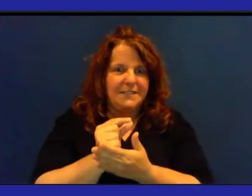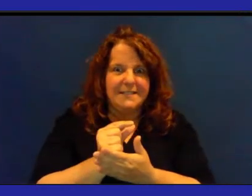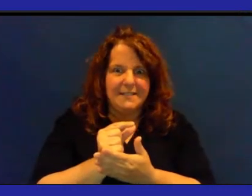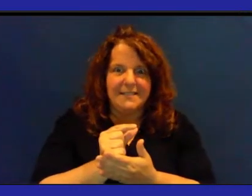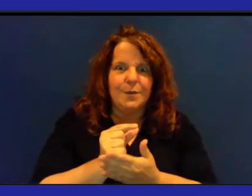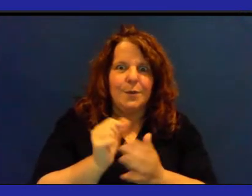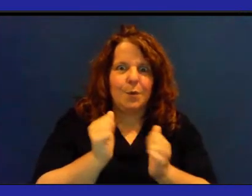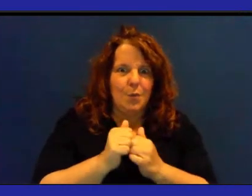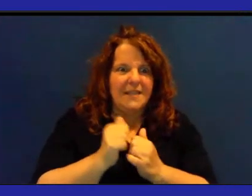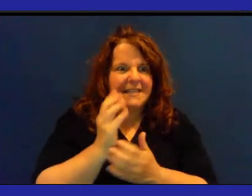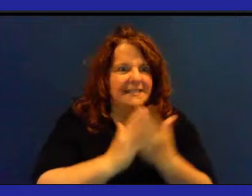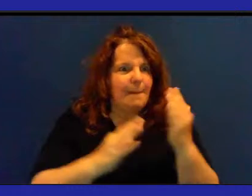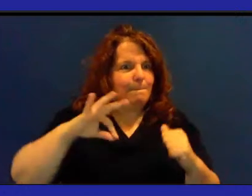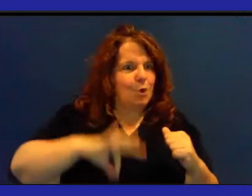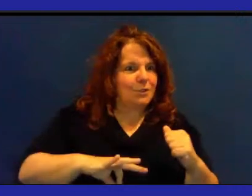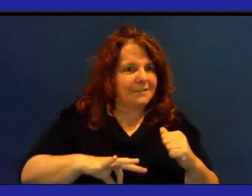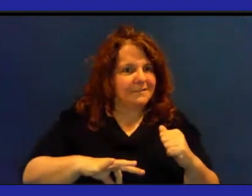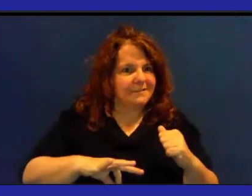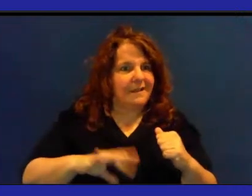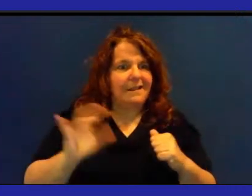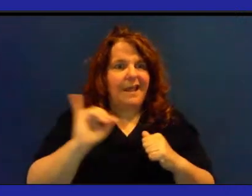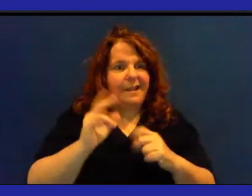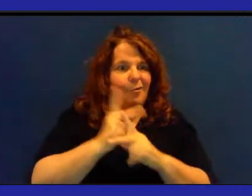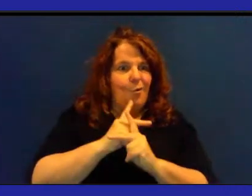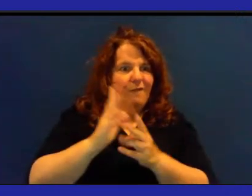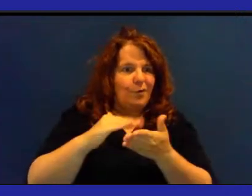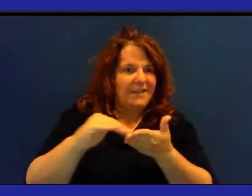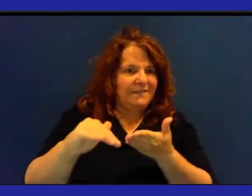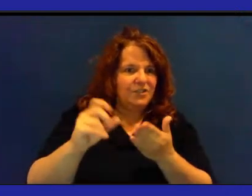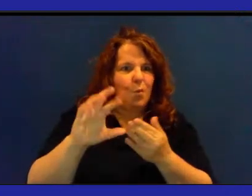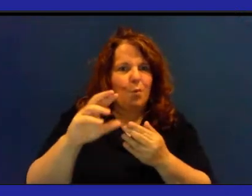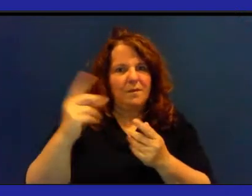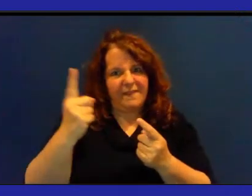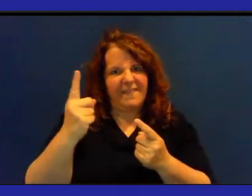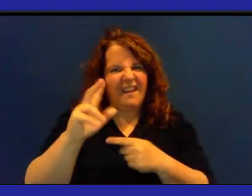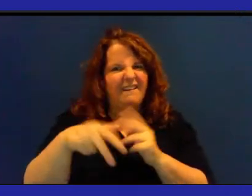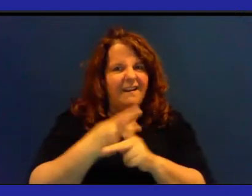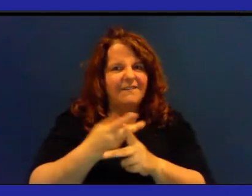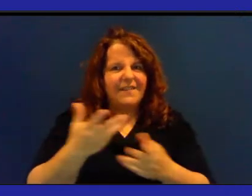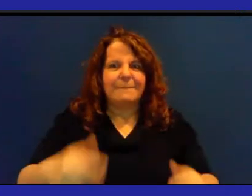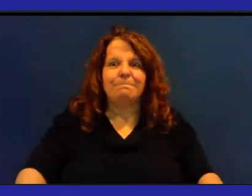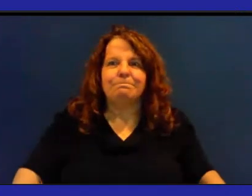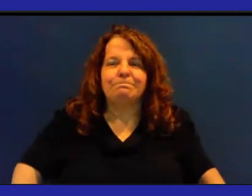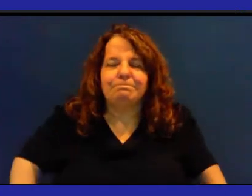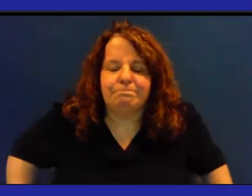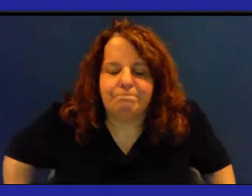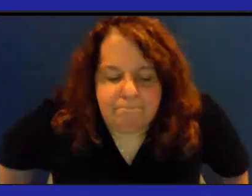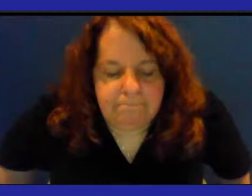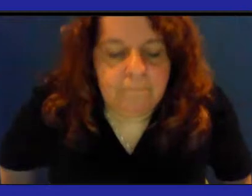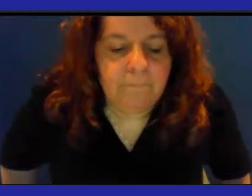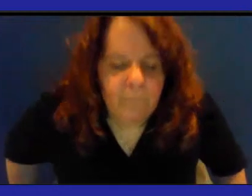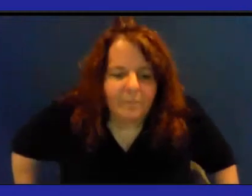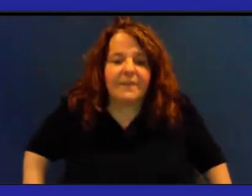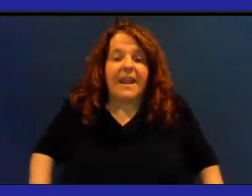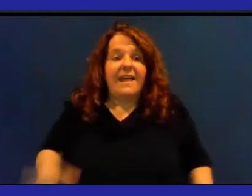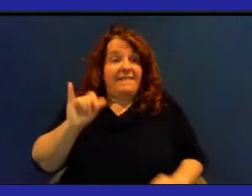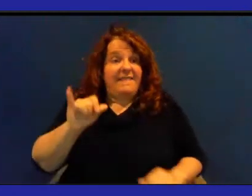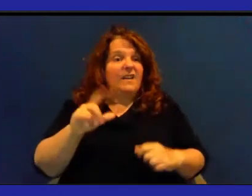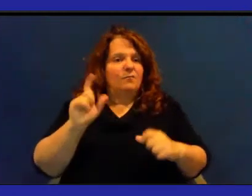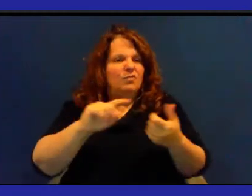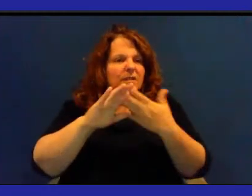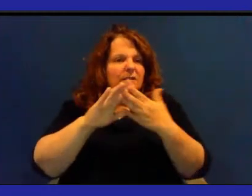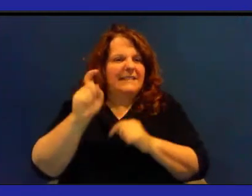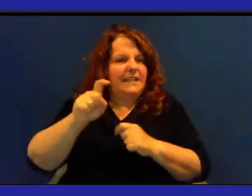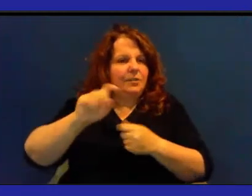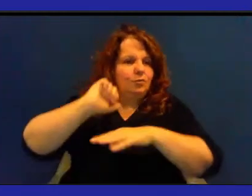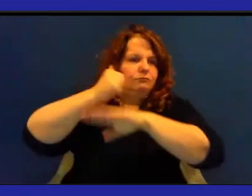some perks, such as loan forgiveness? But yeah, definitely warrants a full presentation.